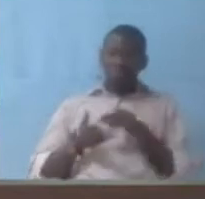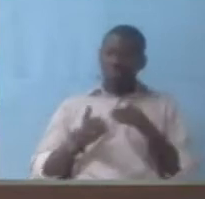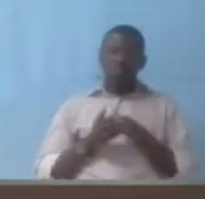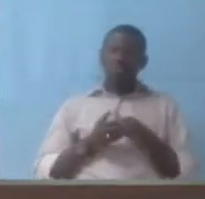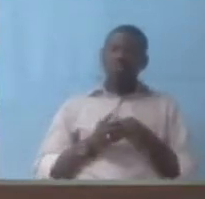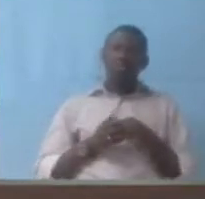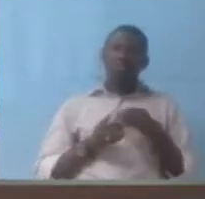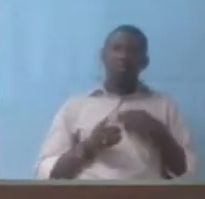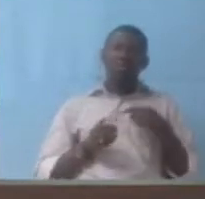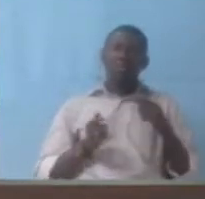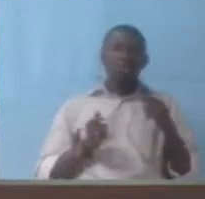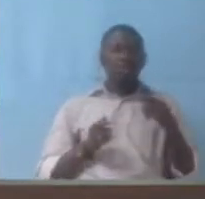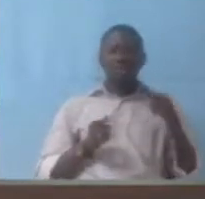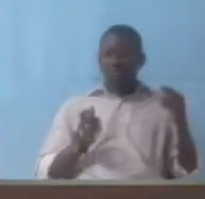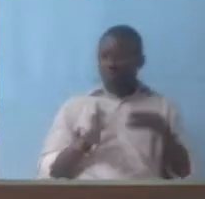the military junta.